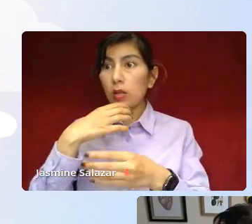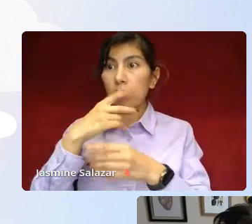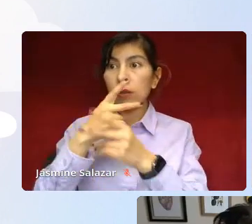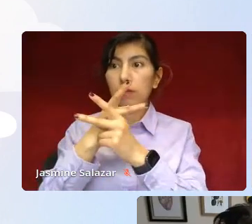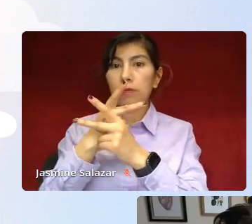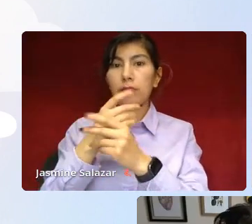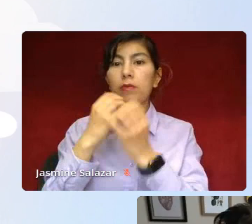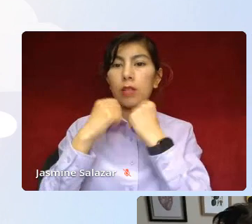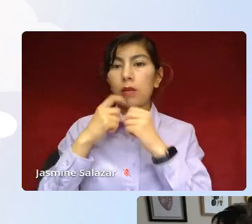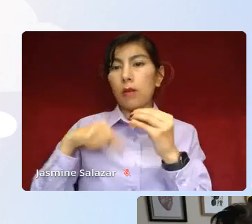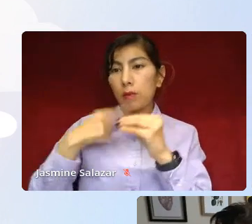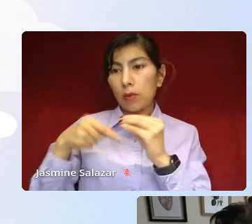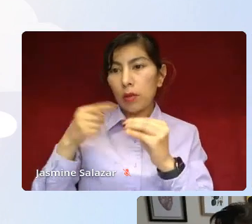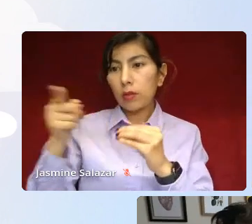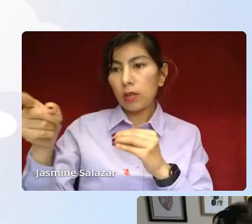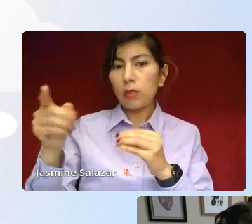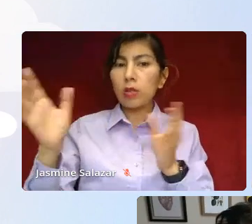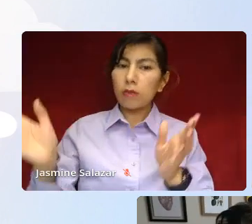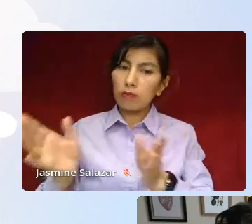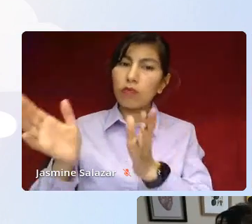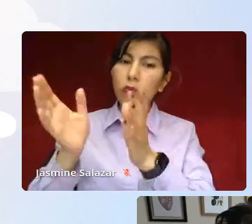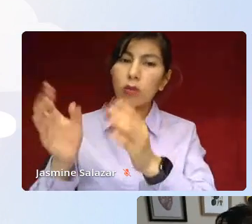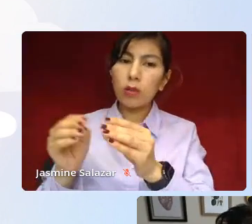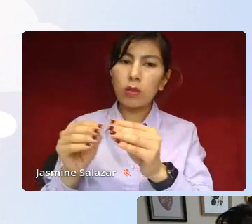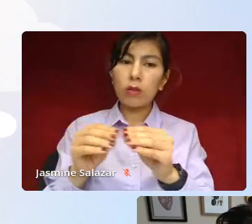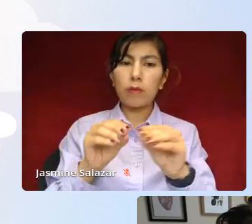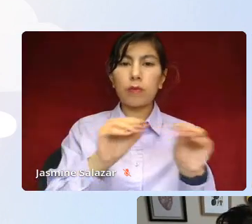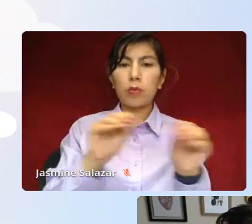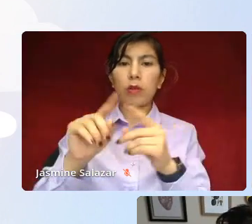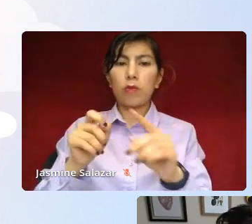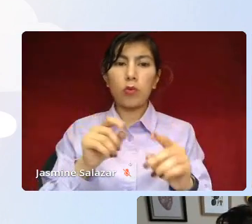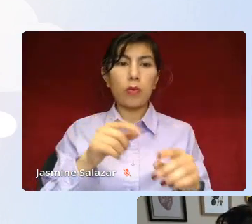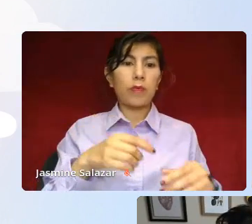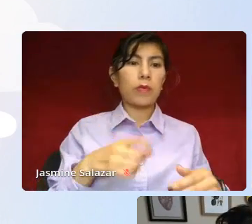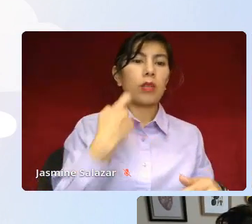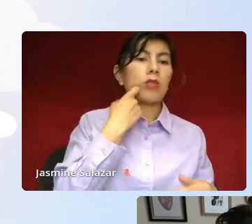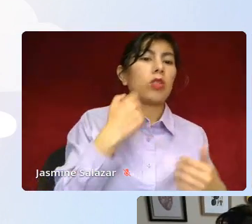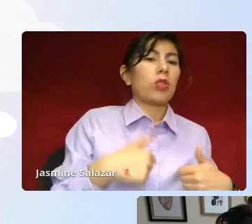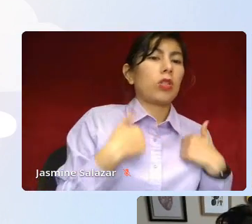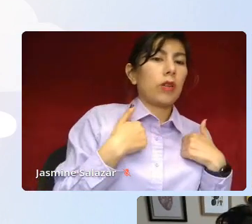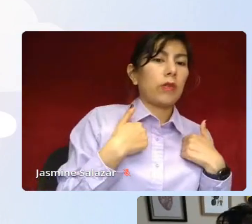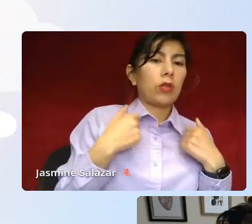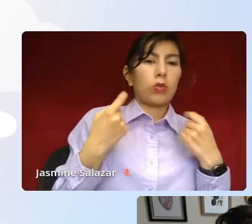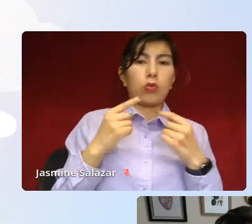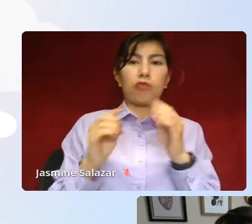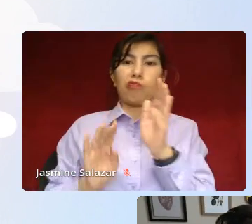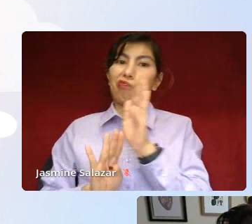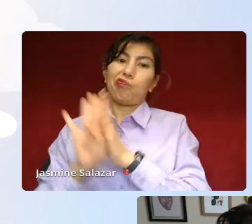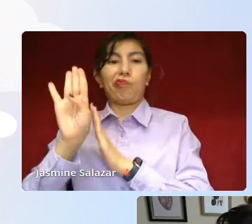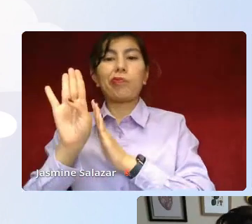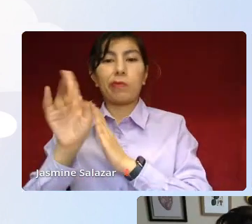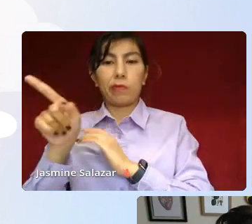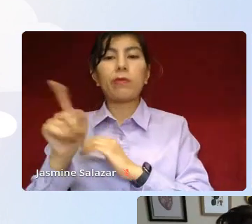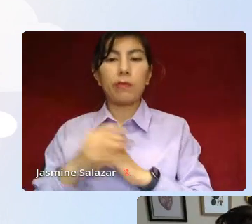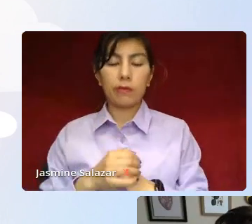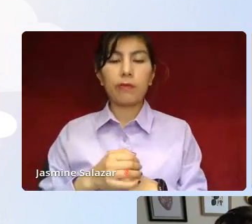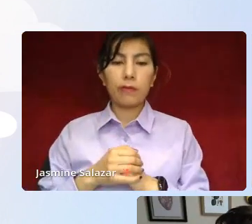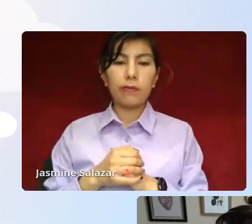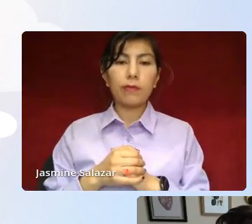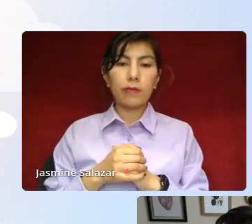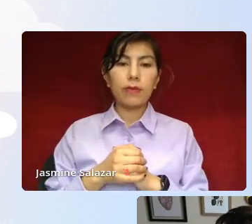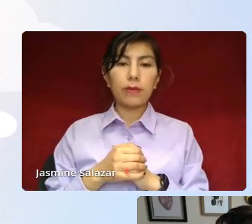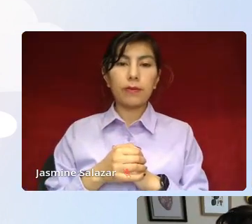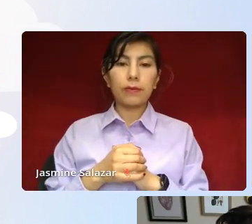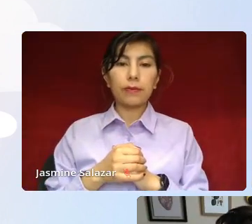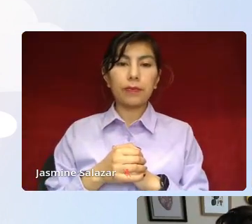help move them along from a place of just surviving to thriving. Mm. Angie, I love